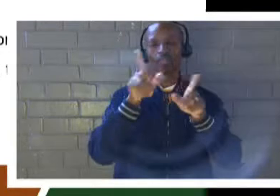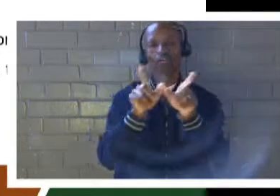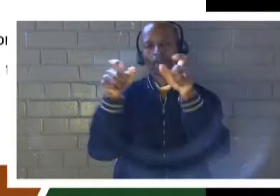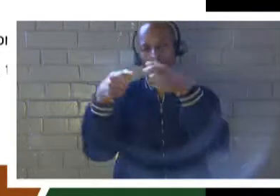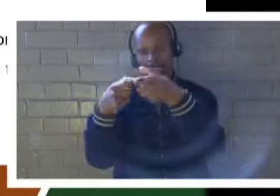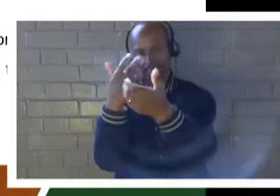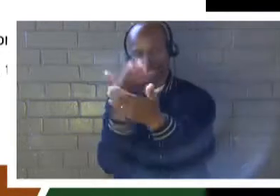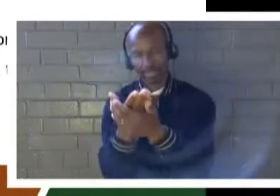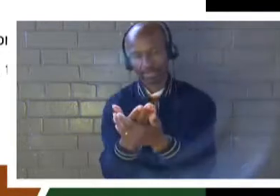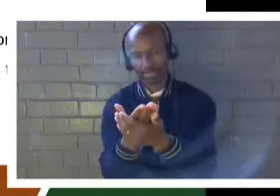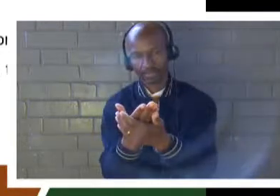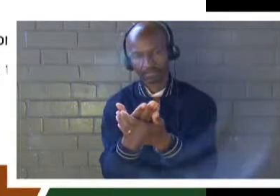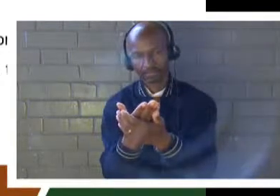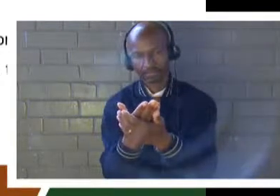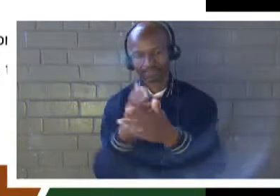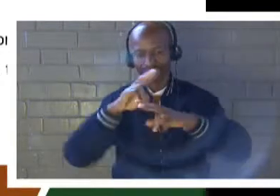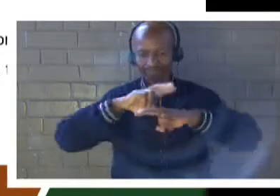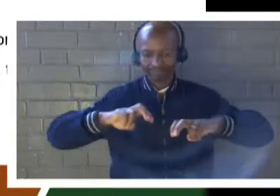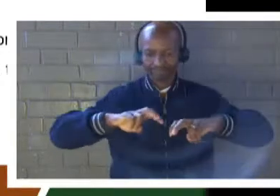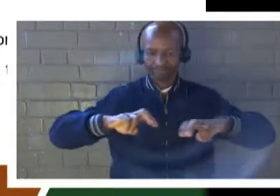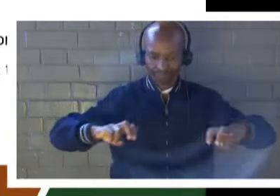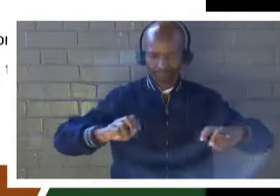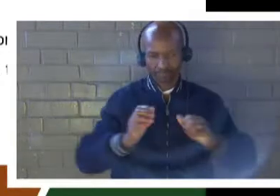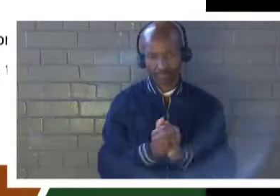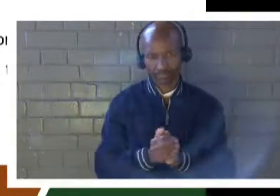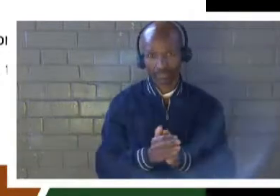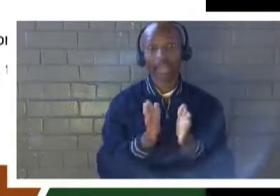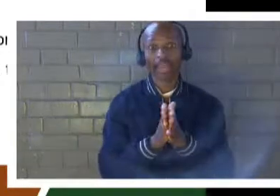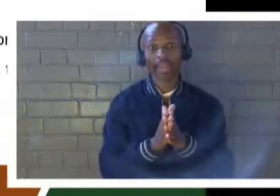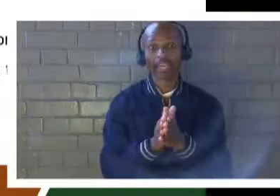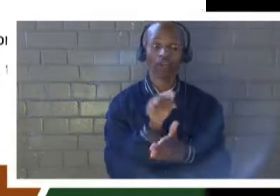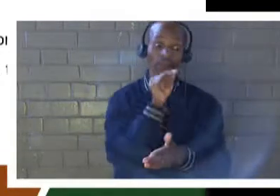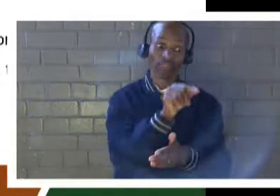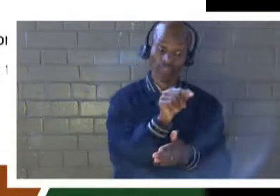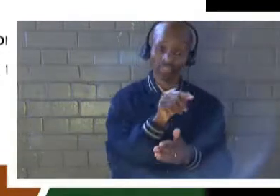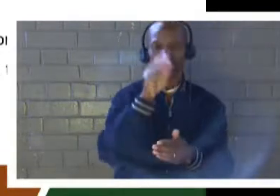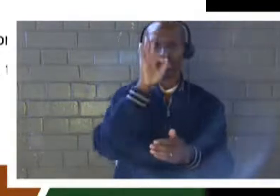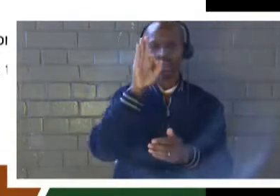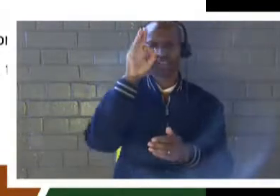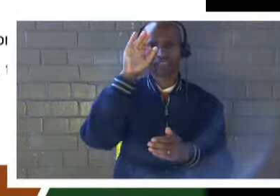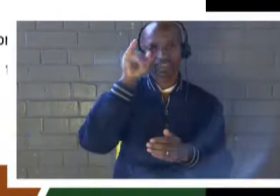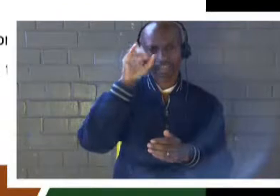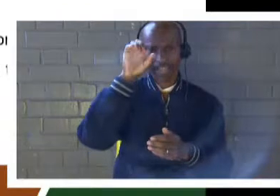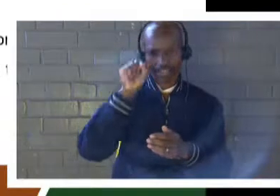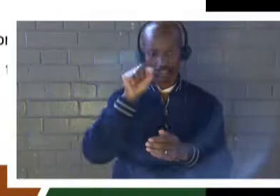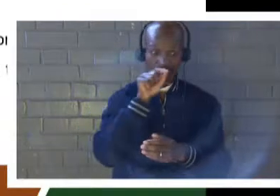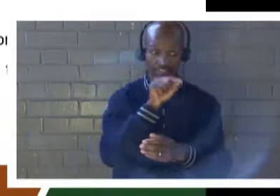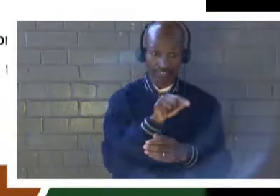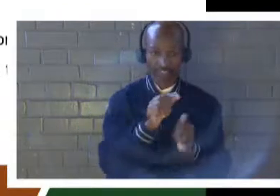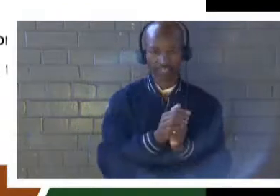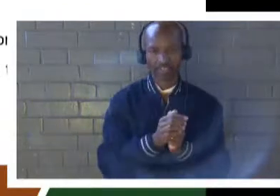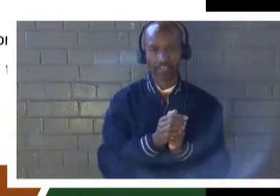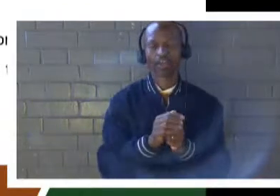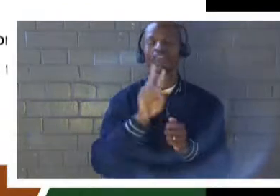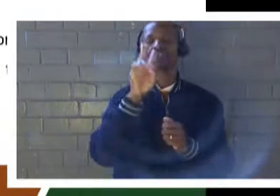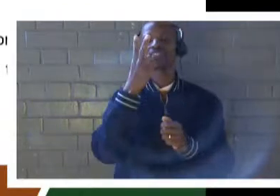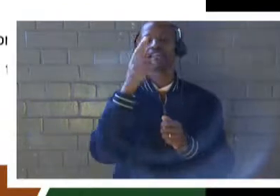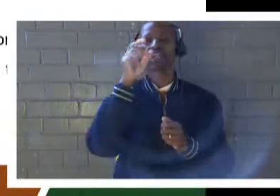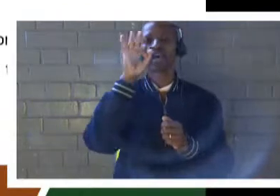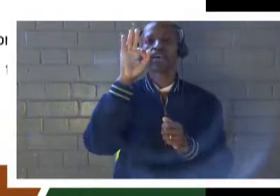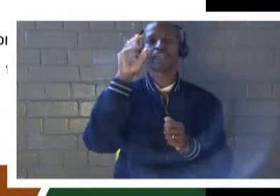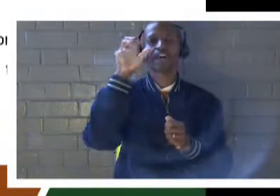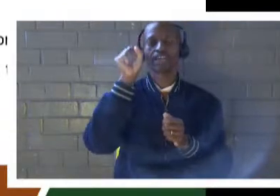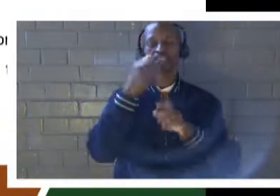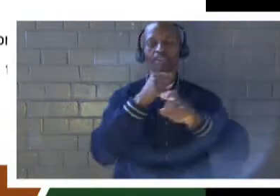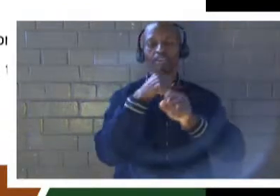committee can investigate. And then during this FIS, which is this one or the second FIS